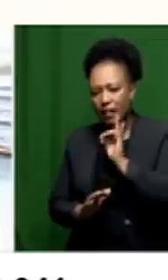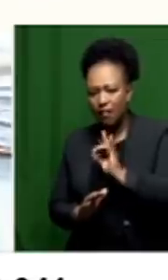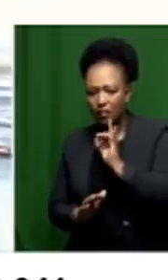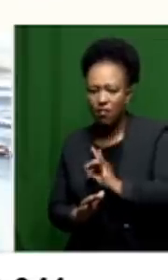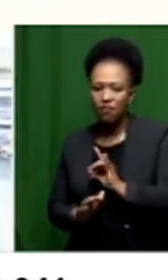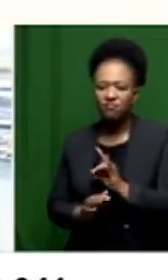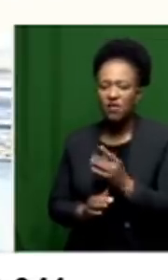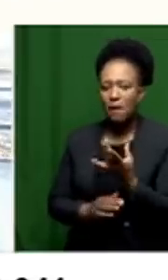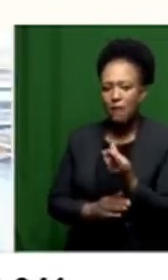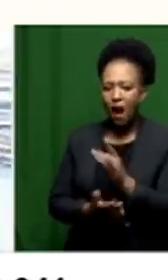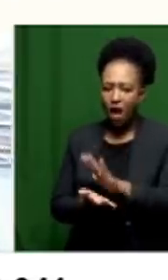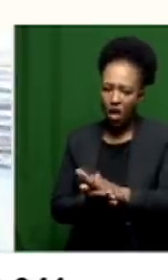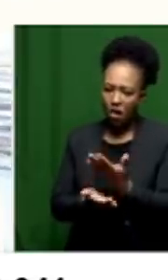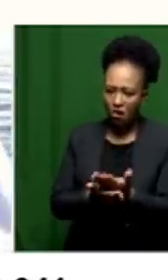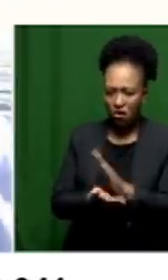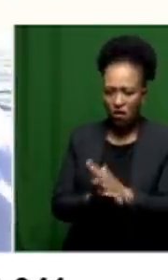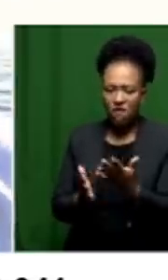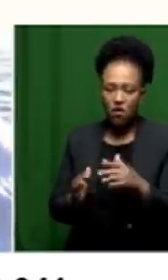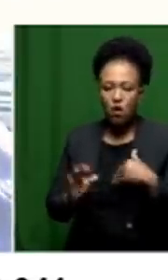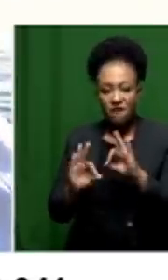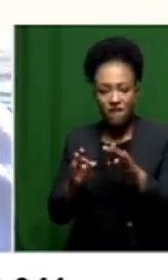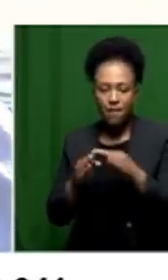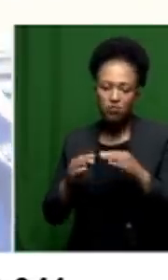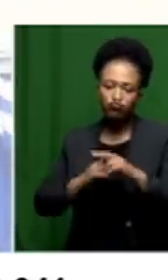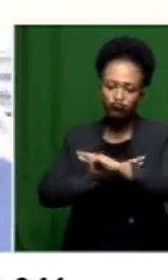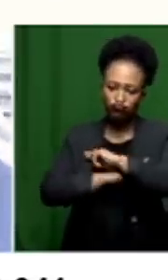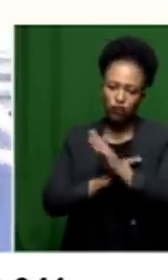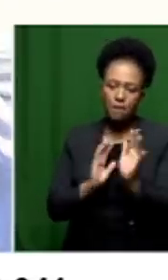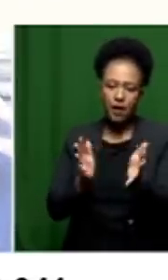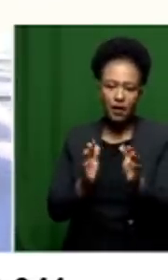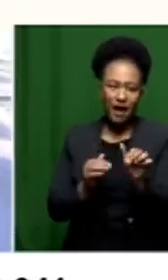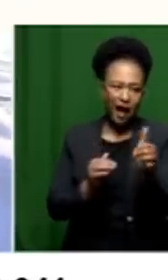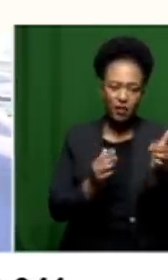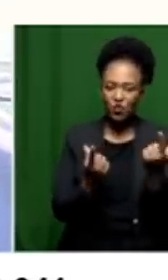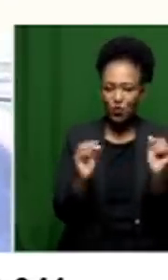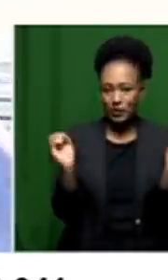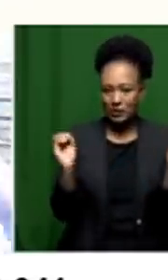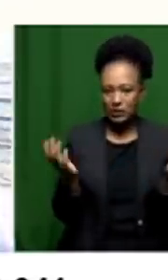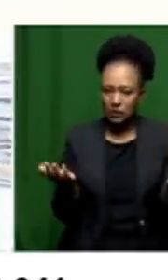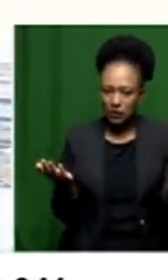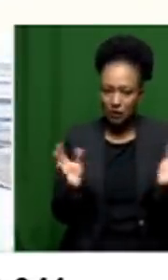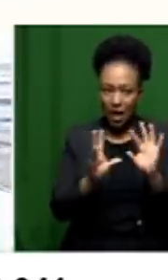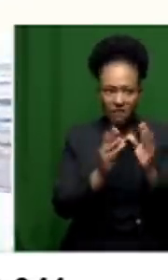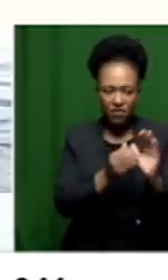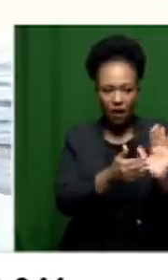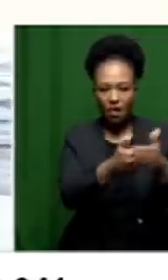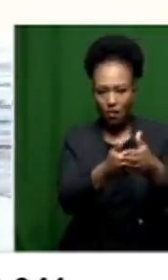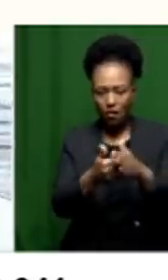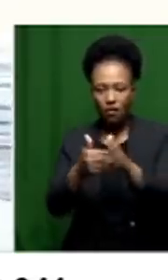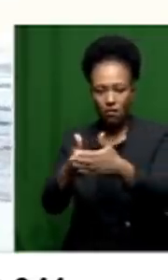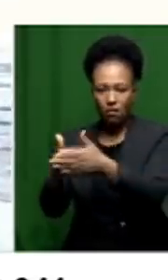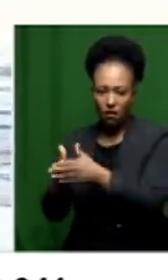a braai or something, just relax with my family, Because, there's nothing we can do basically right now because everything is closed.